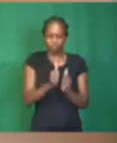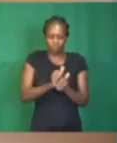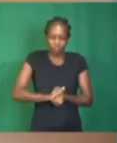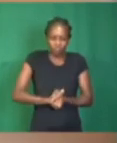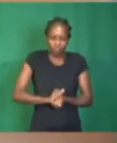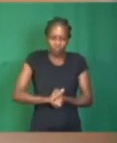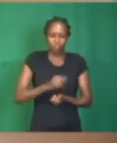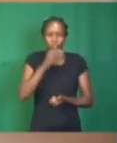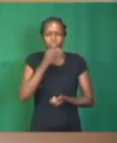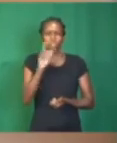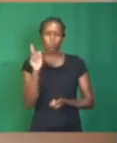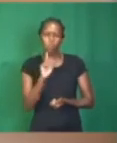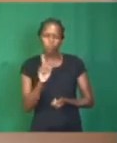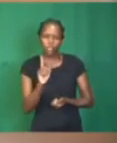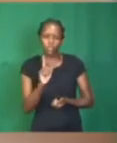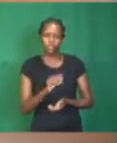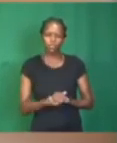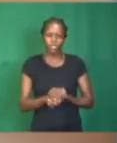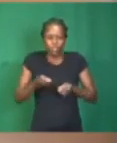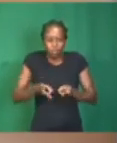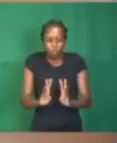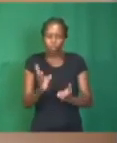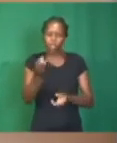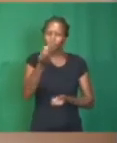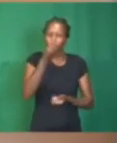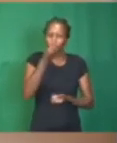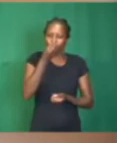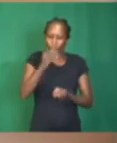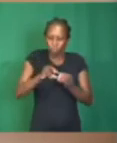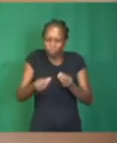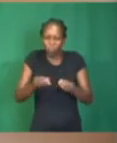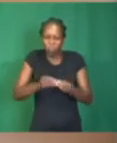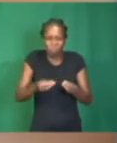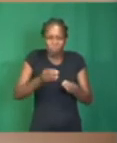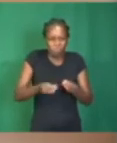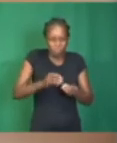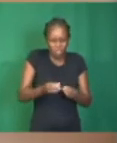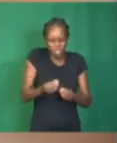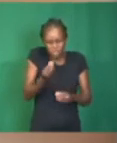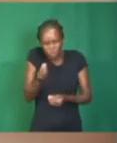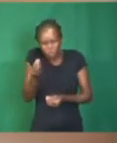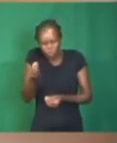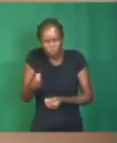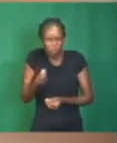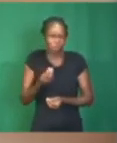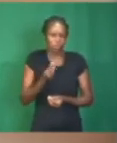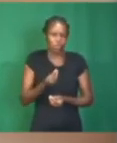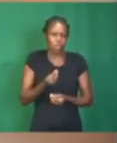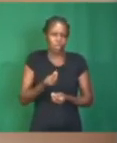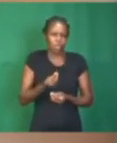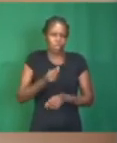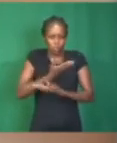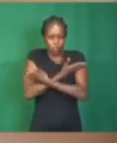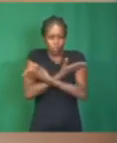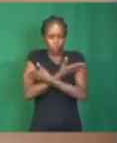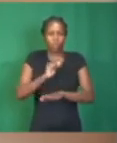as the process by which food is broken down into smaller pieces that the body can use. Now we are going to